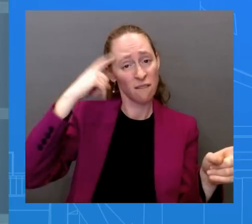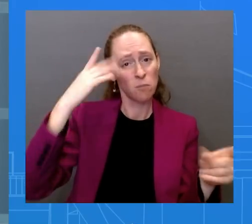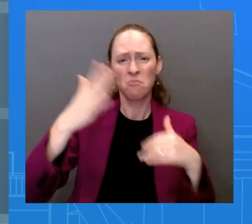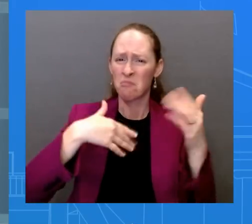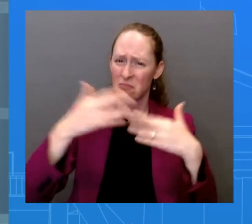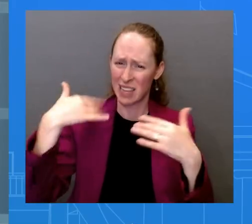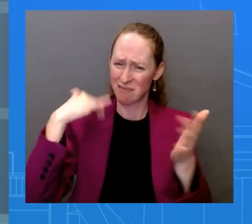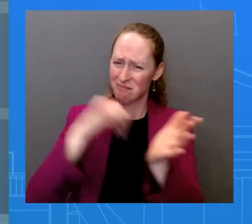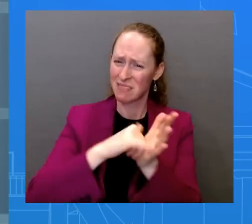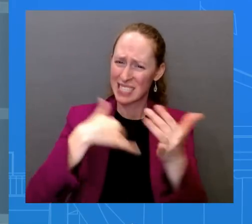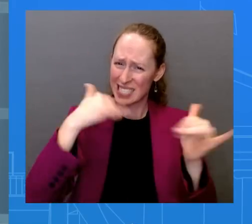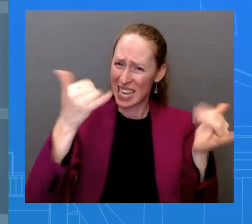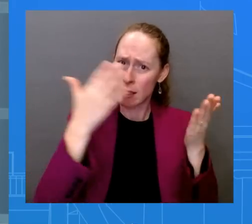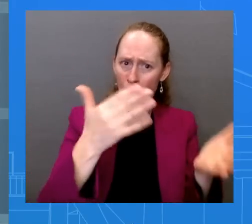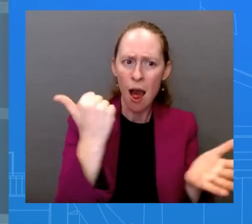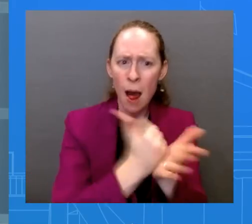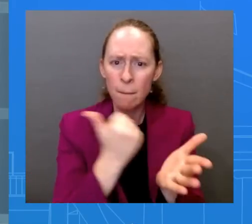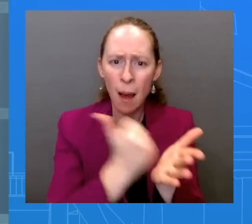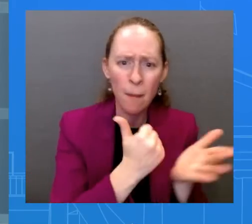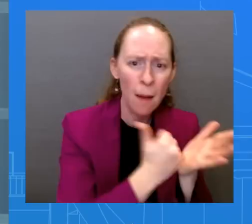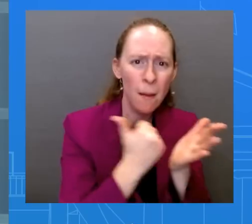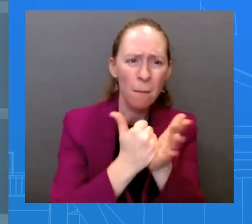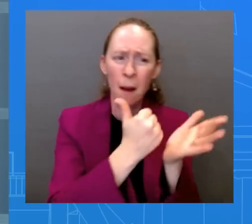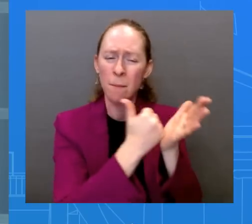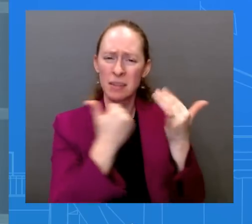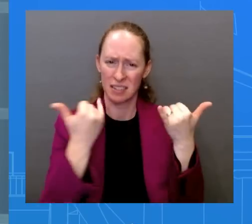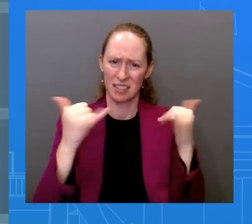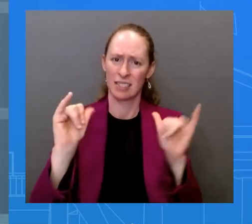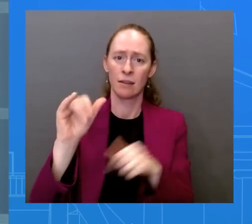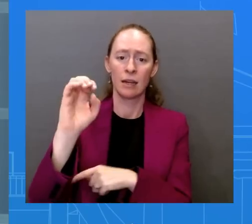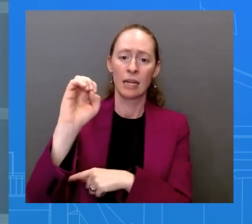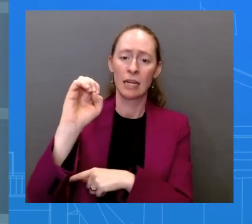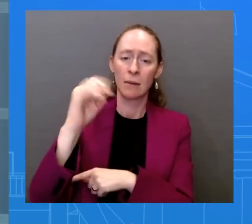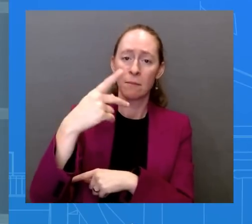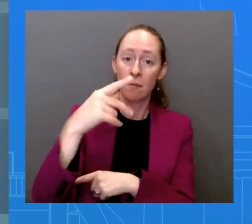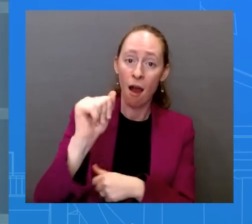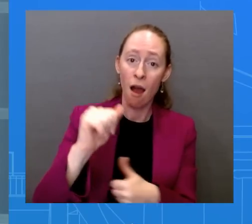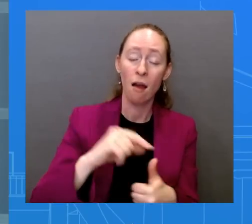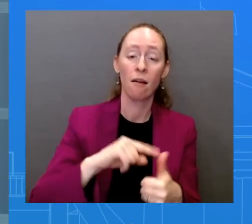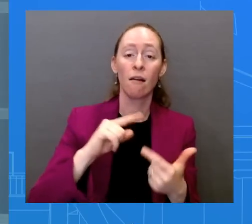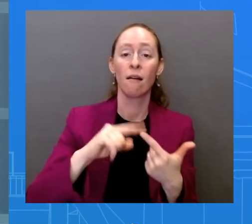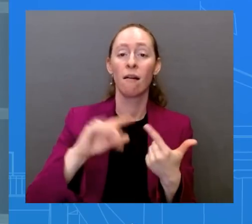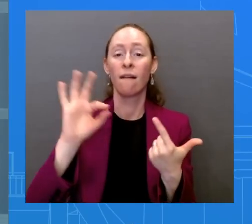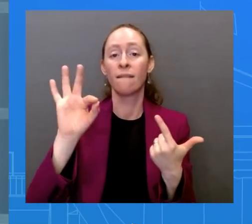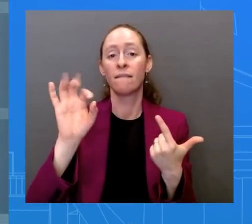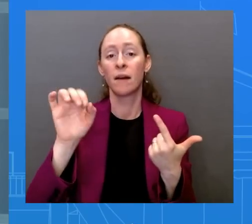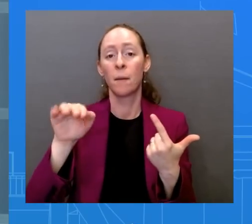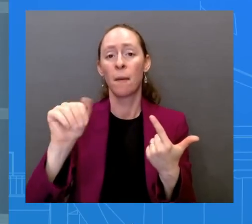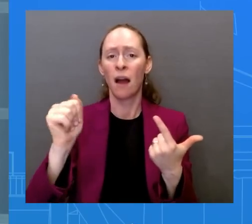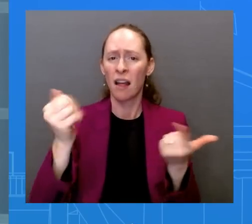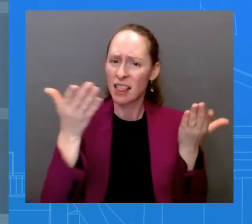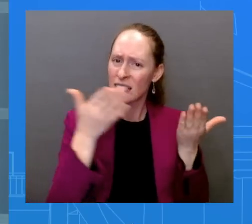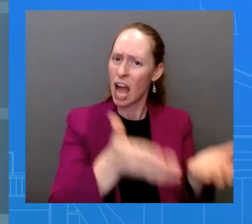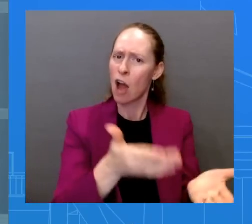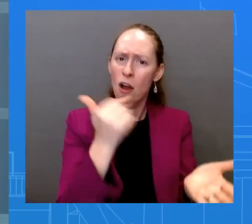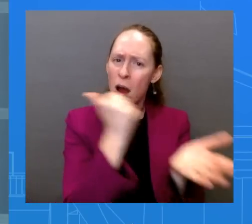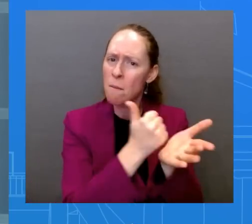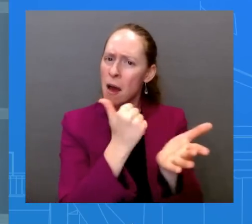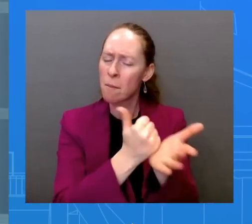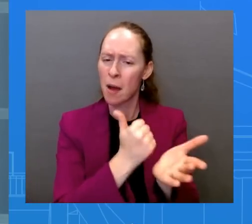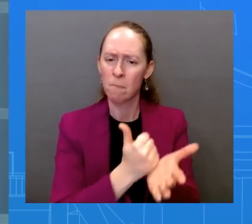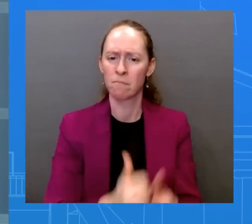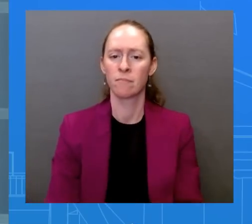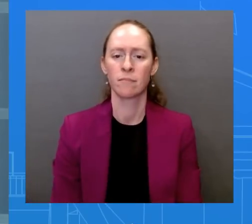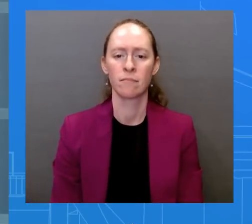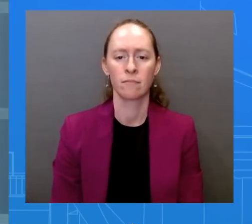our EPA administrator on the ground, you had FEMA administrator on the ground, and not just them, but also folks who work for those